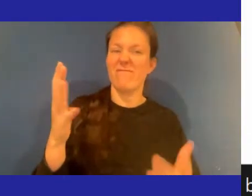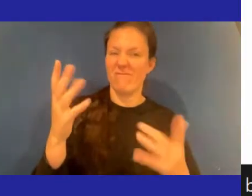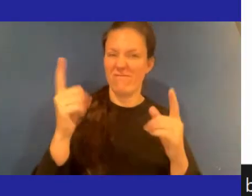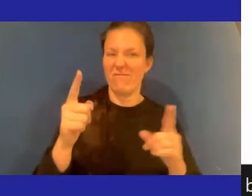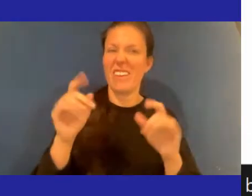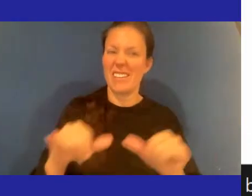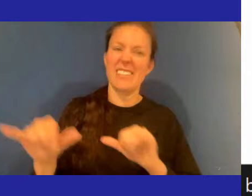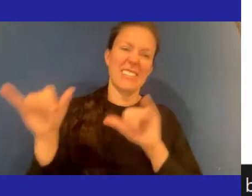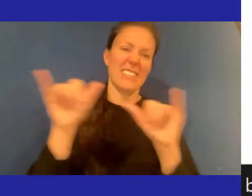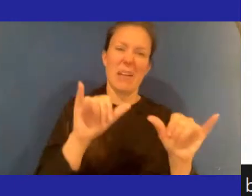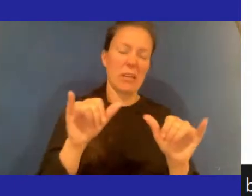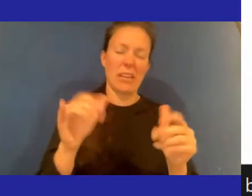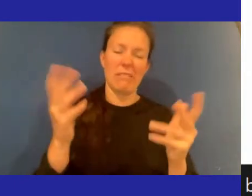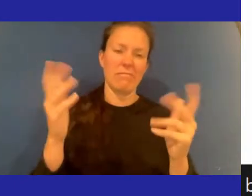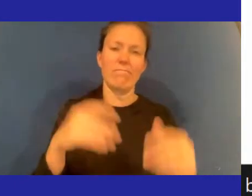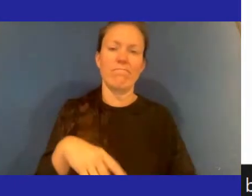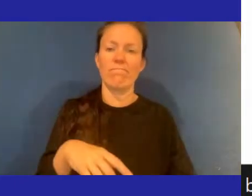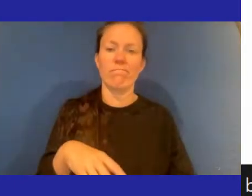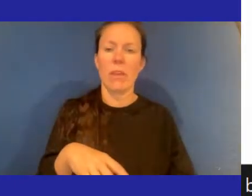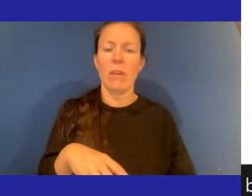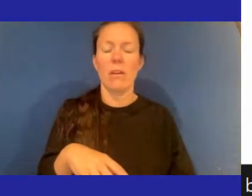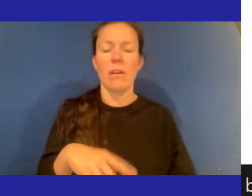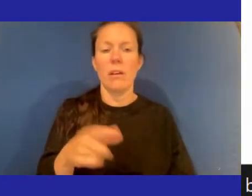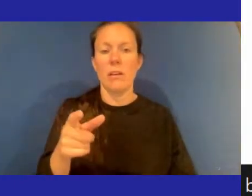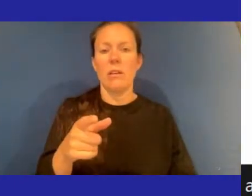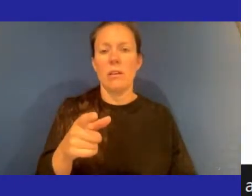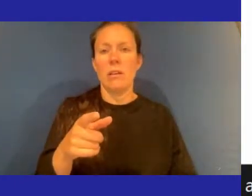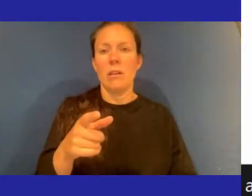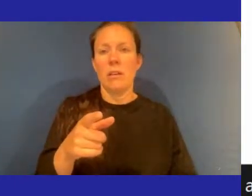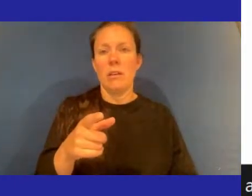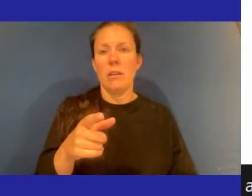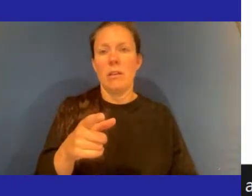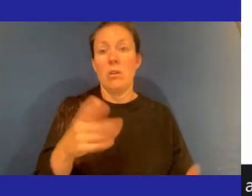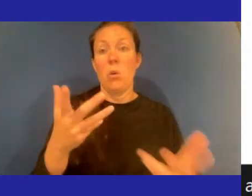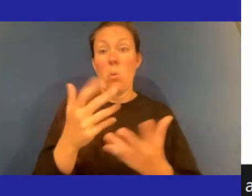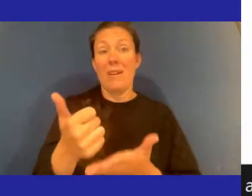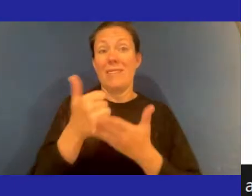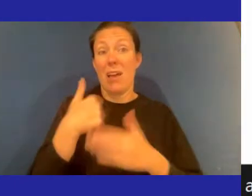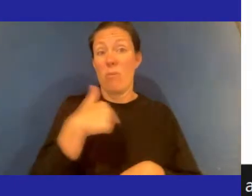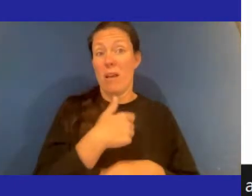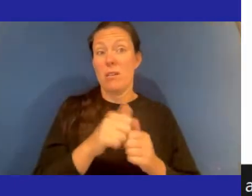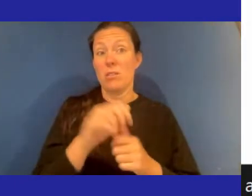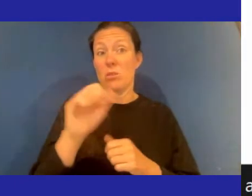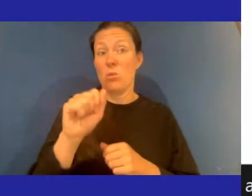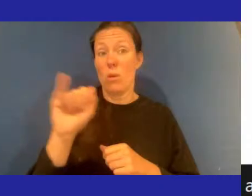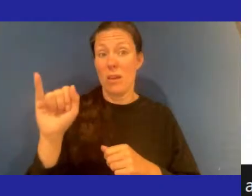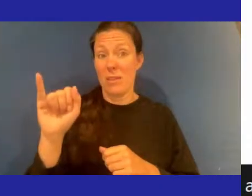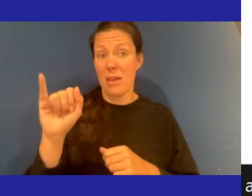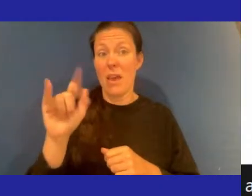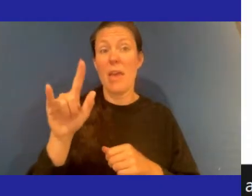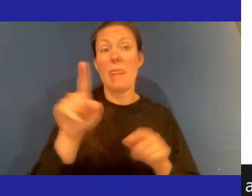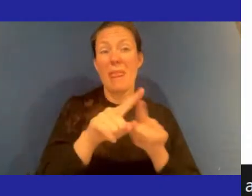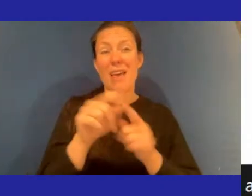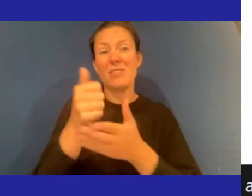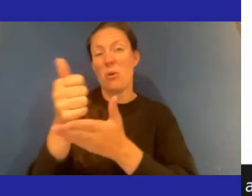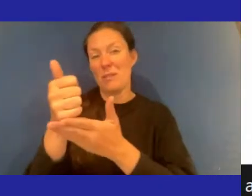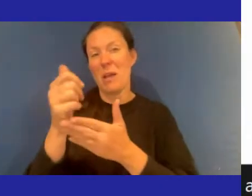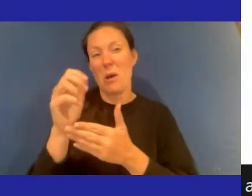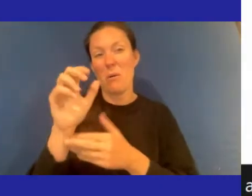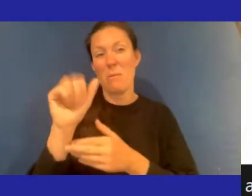Calamia. What's basically helping us with AI is also helping the hackers. If